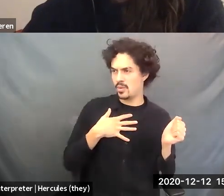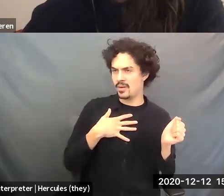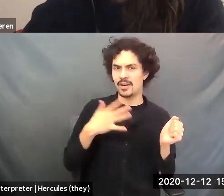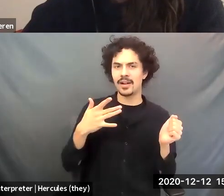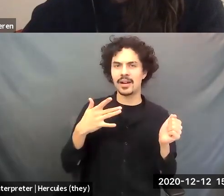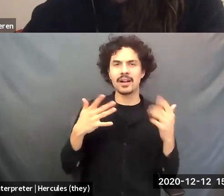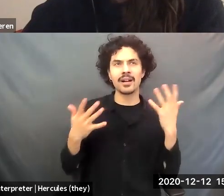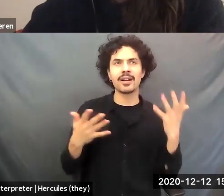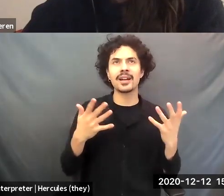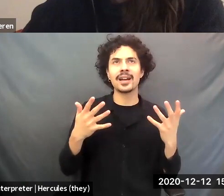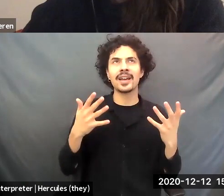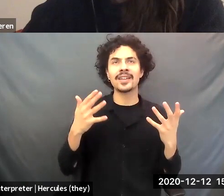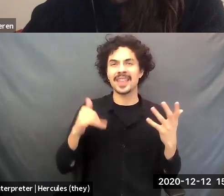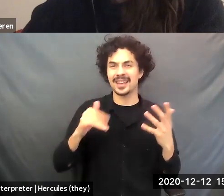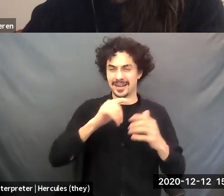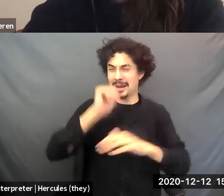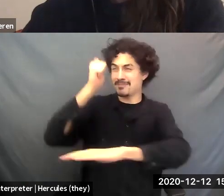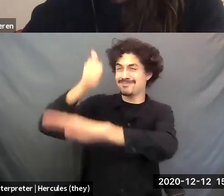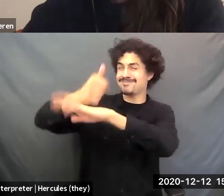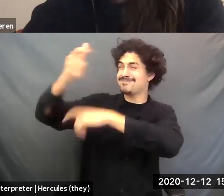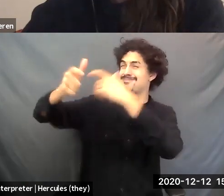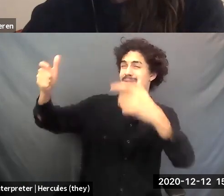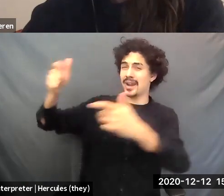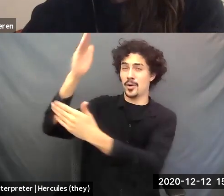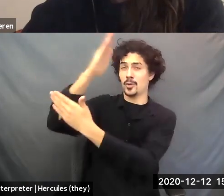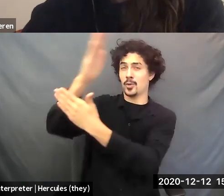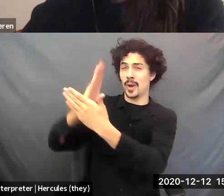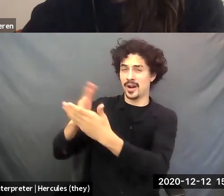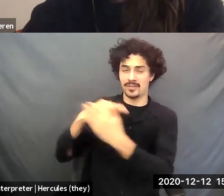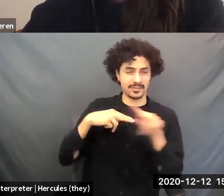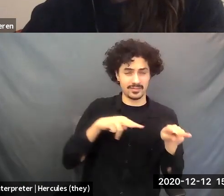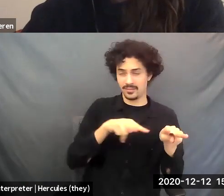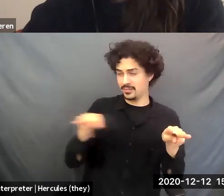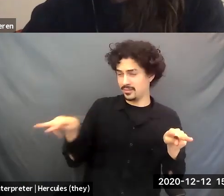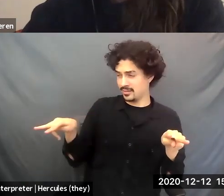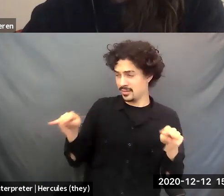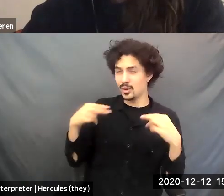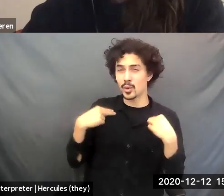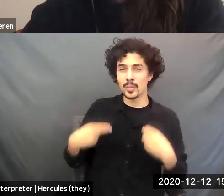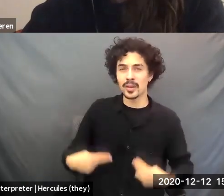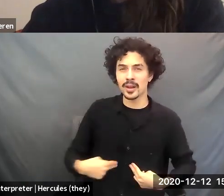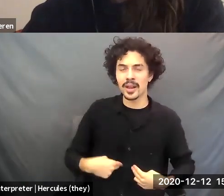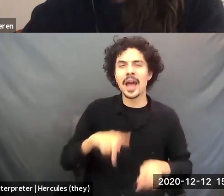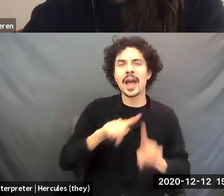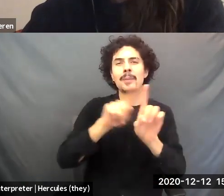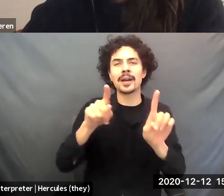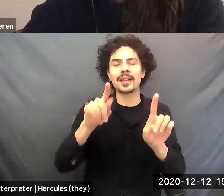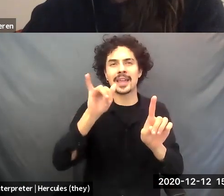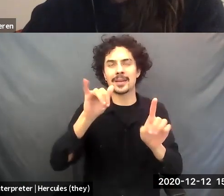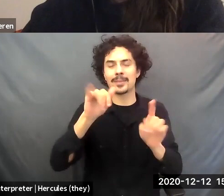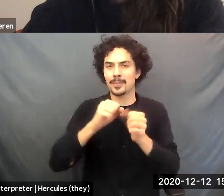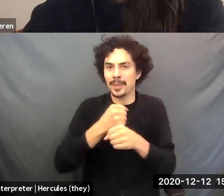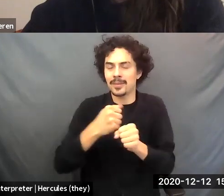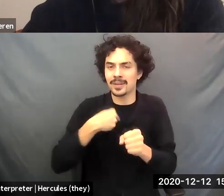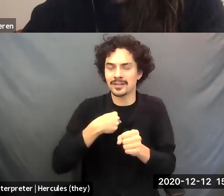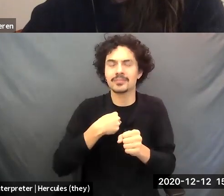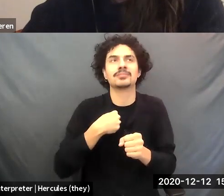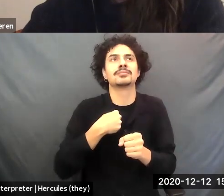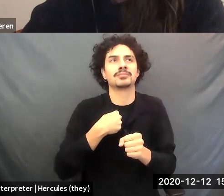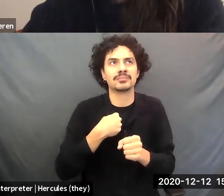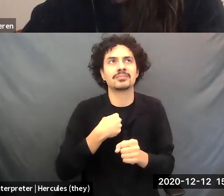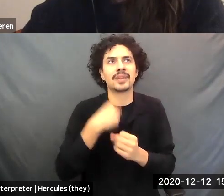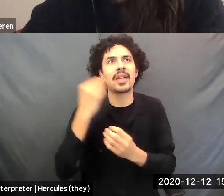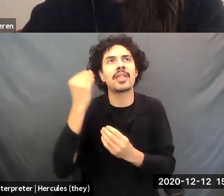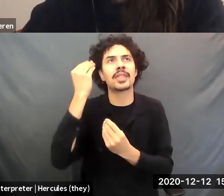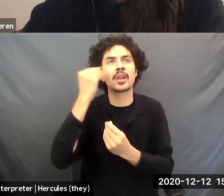albeit cracked and decaying monuments. So it also just kind of begs the question of whose stories do we remember and